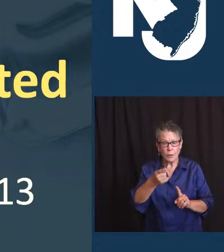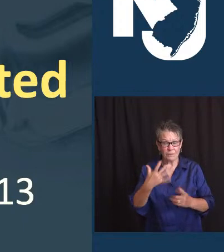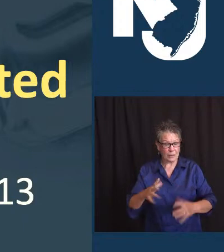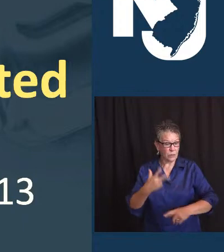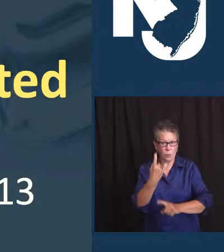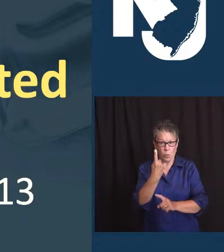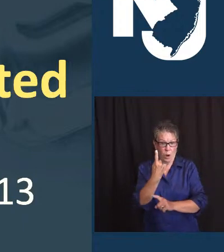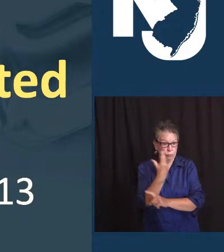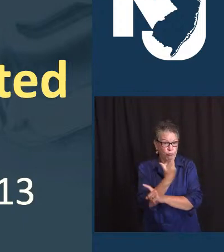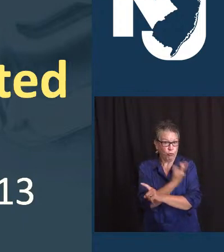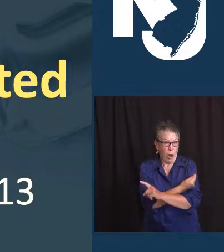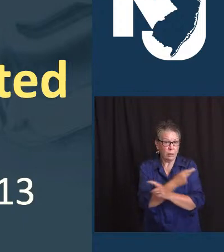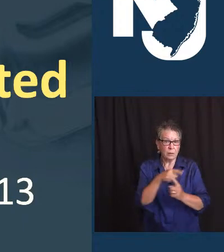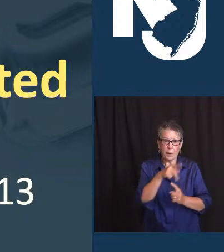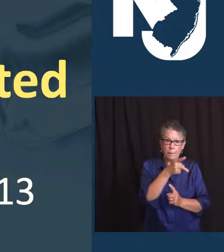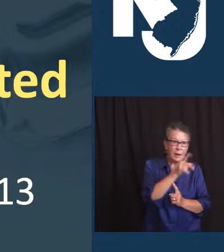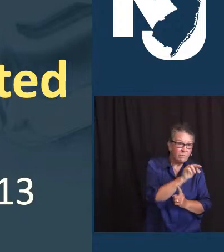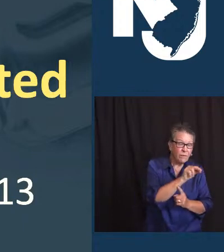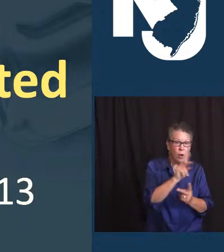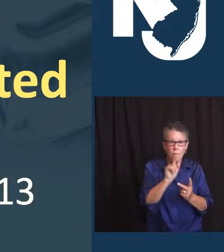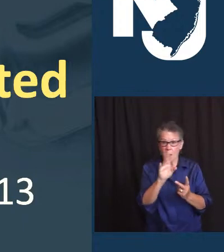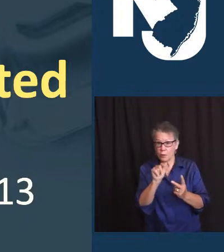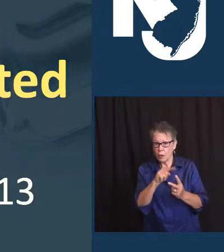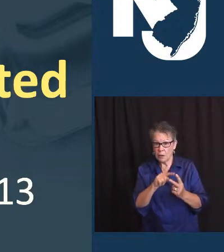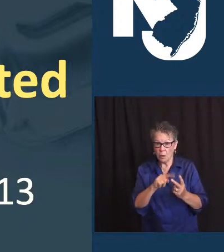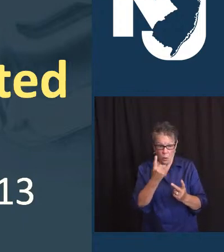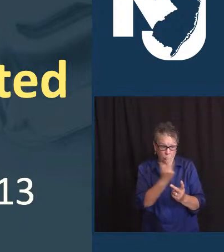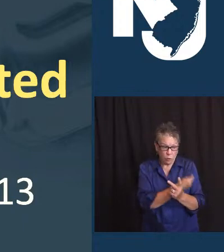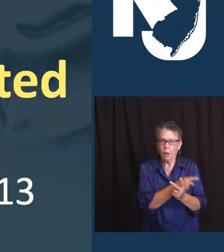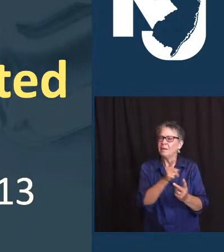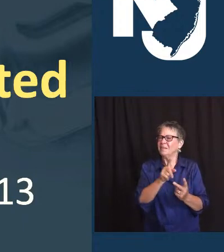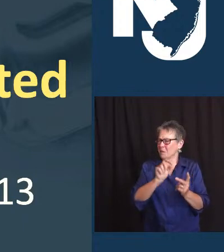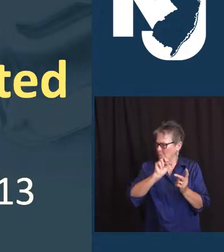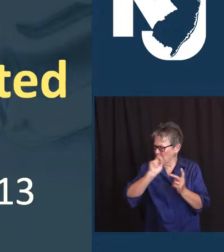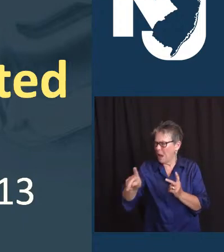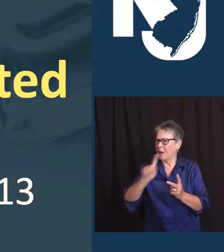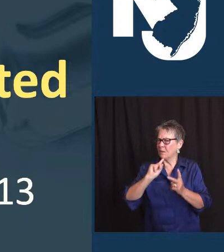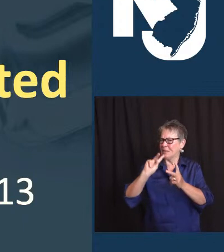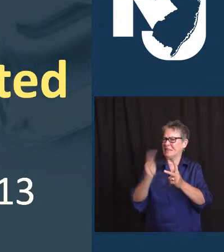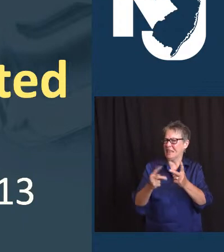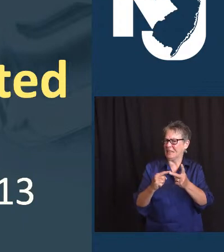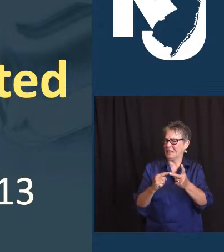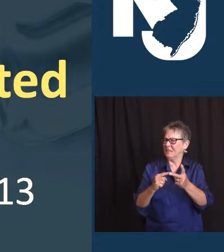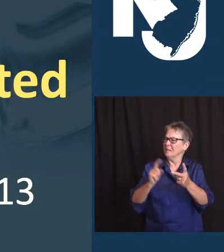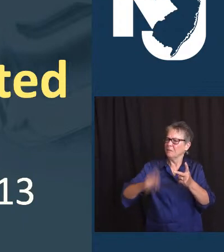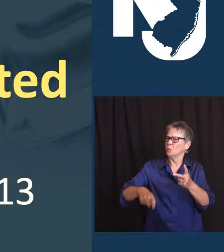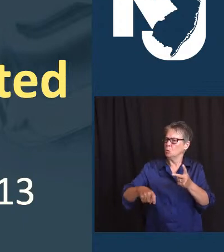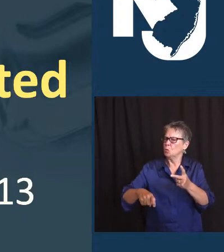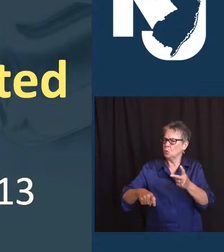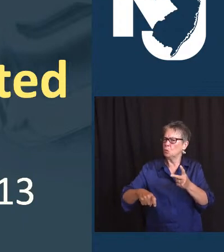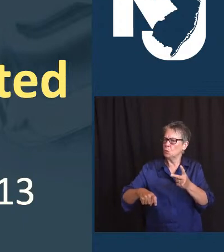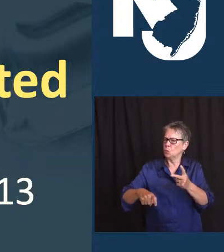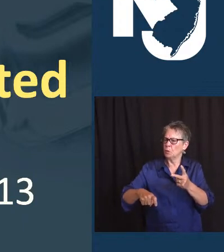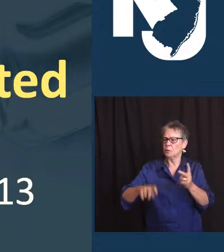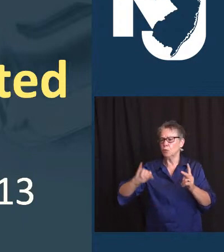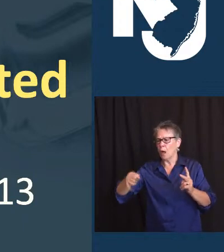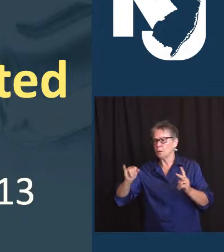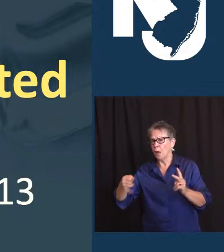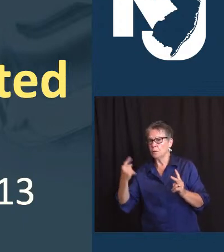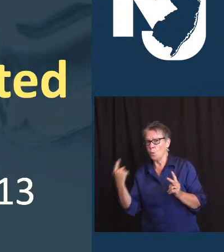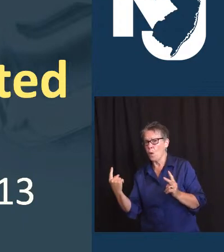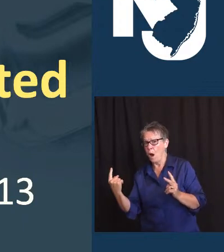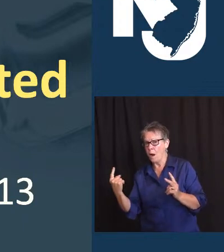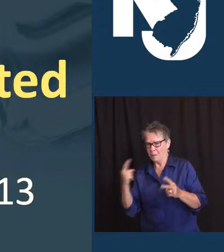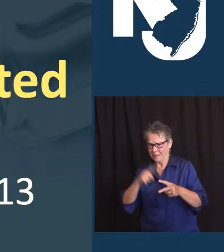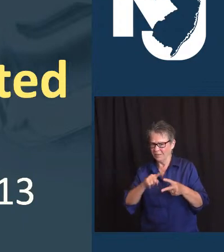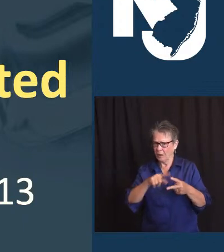or Moderna vaccines, that you go back to get your second, as that's the only way you're going to reach full vaccination and full